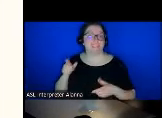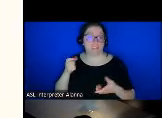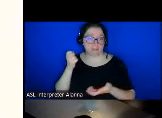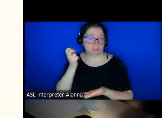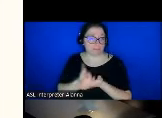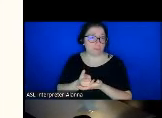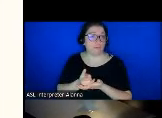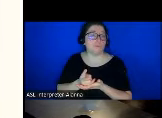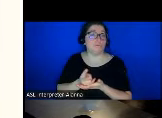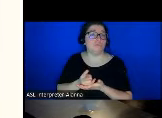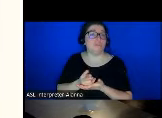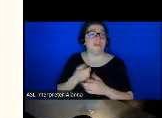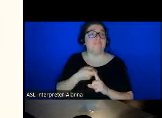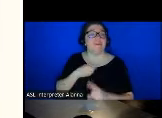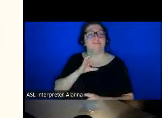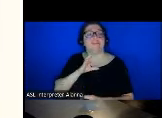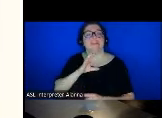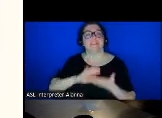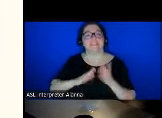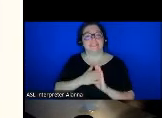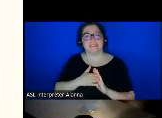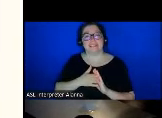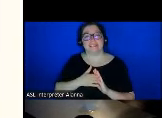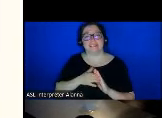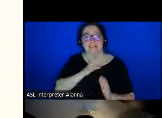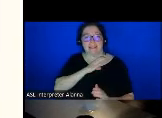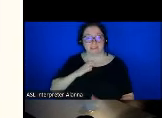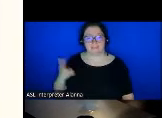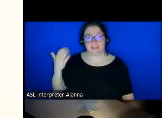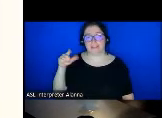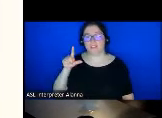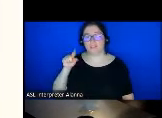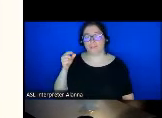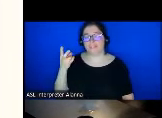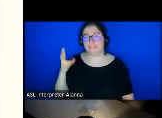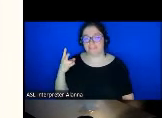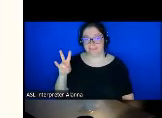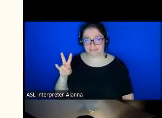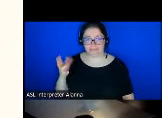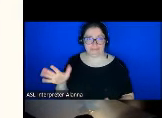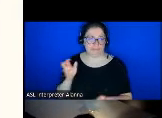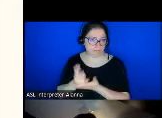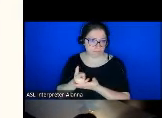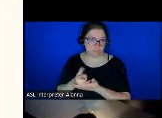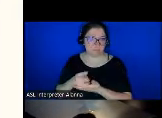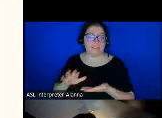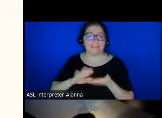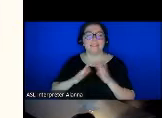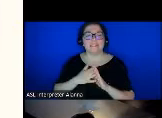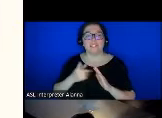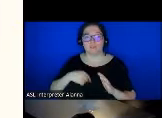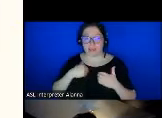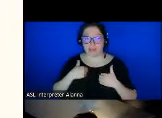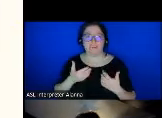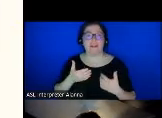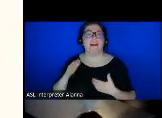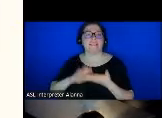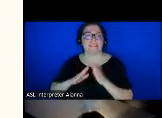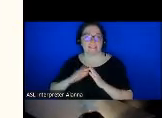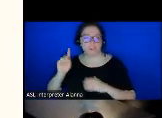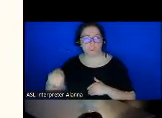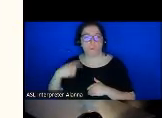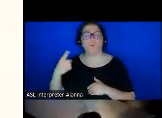council and implemented in 2017. the city maintains its own city only voter role that um